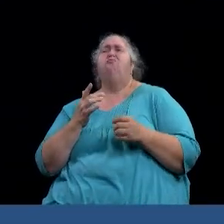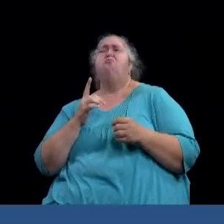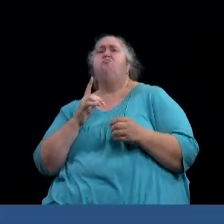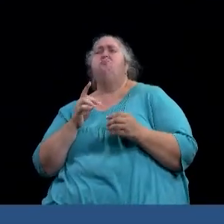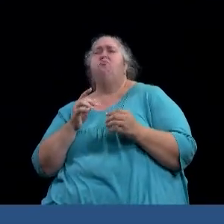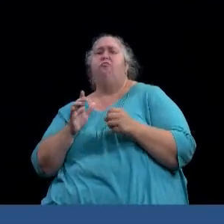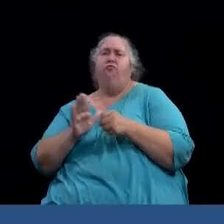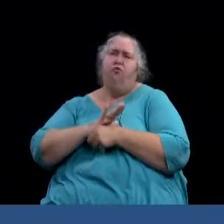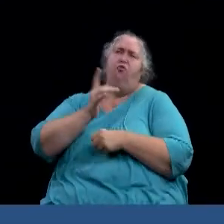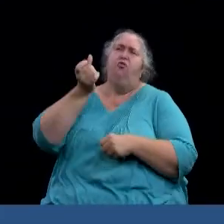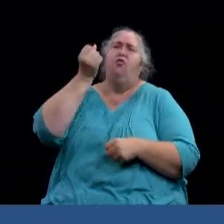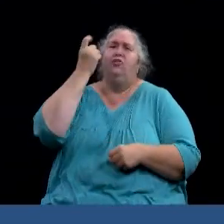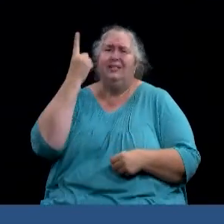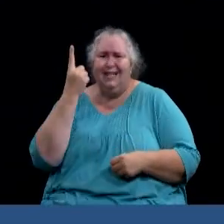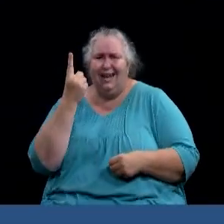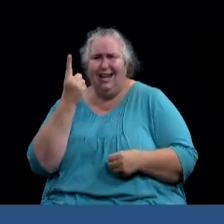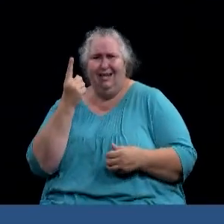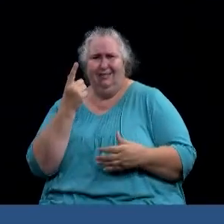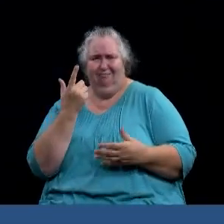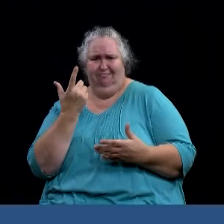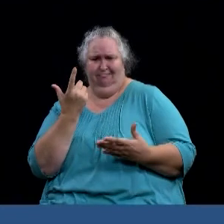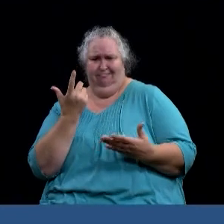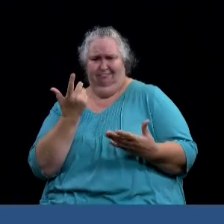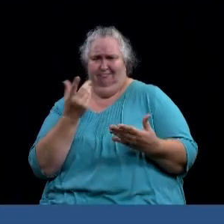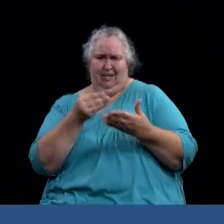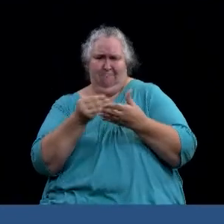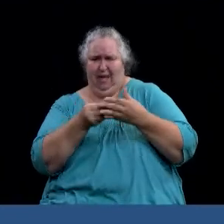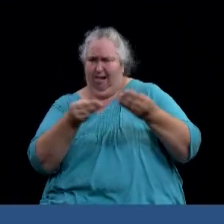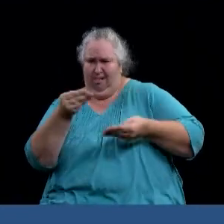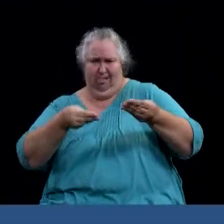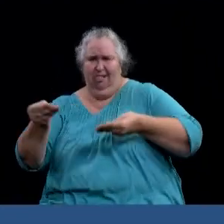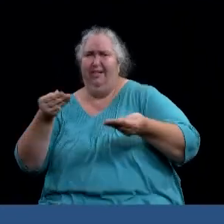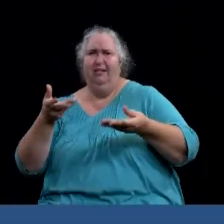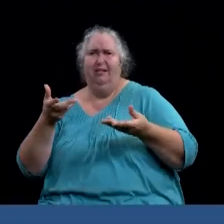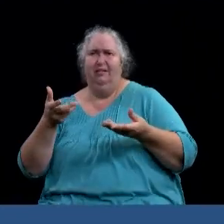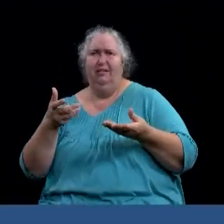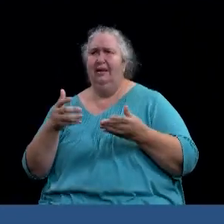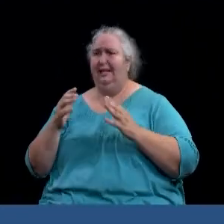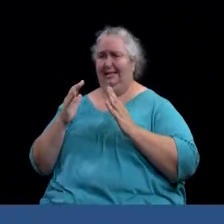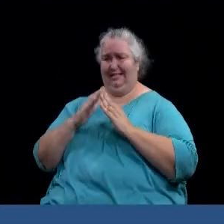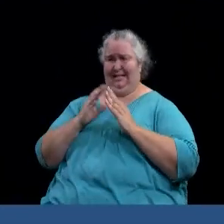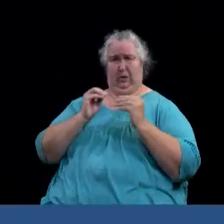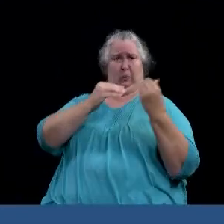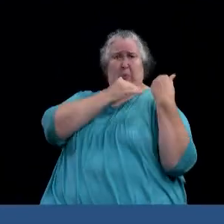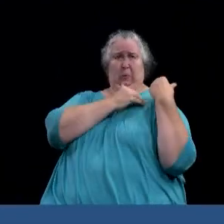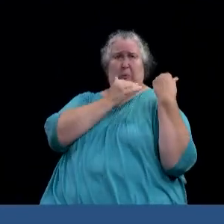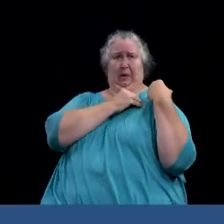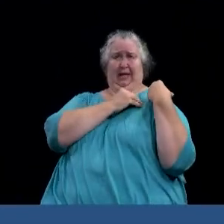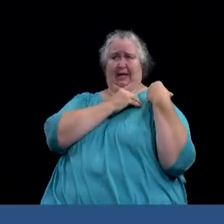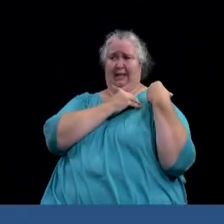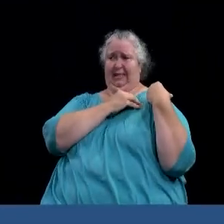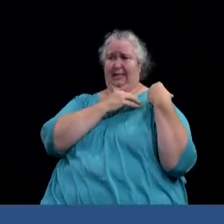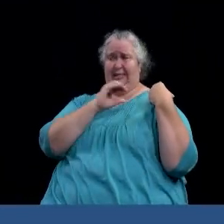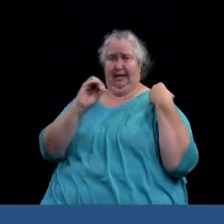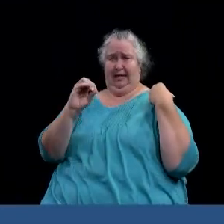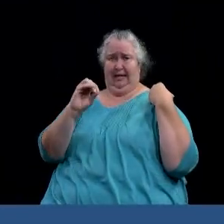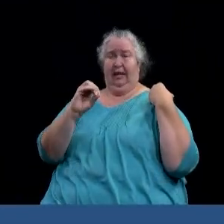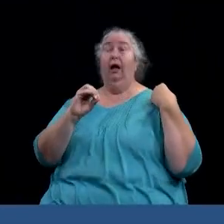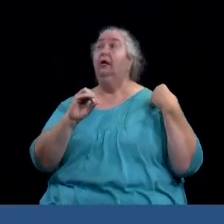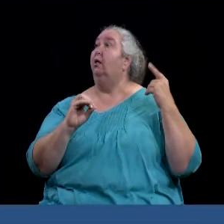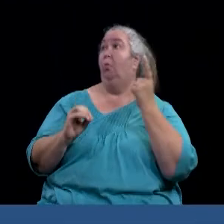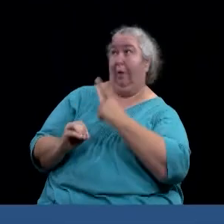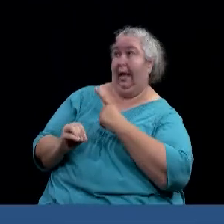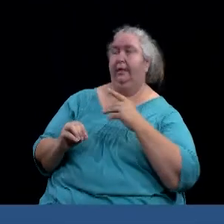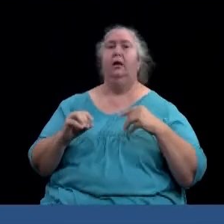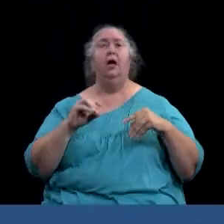The city has no liability in this at all. All we're doing is saying, exactly. It looks great. Go on. But I would